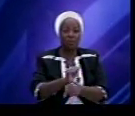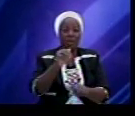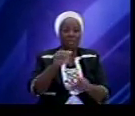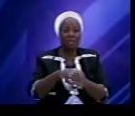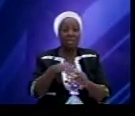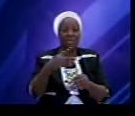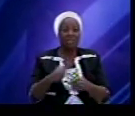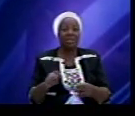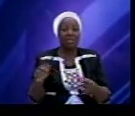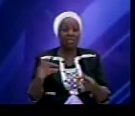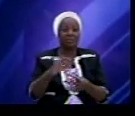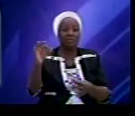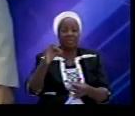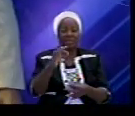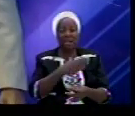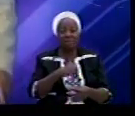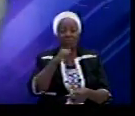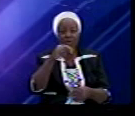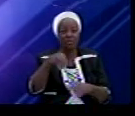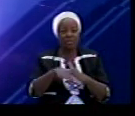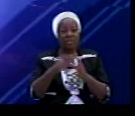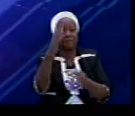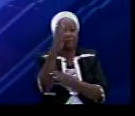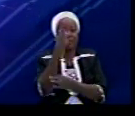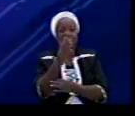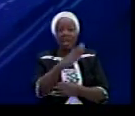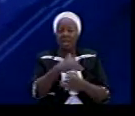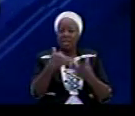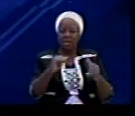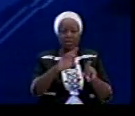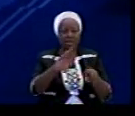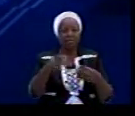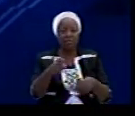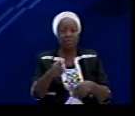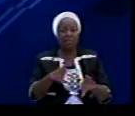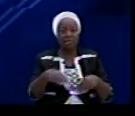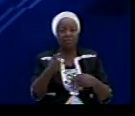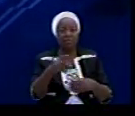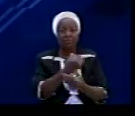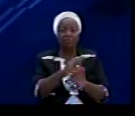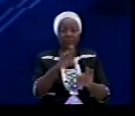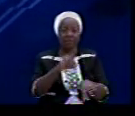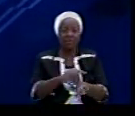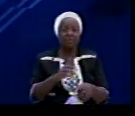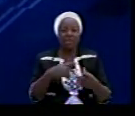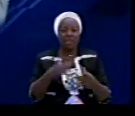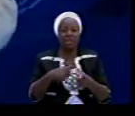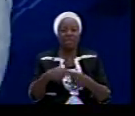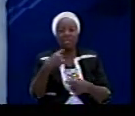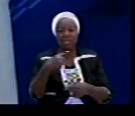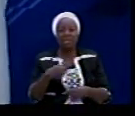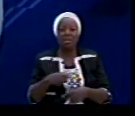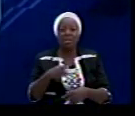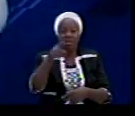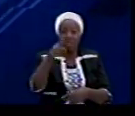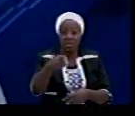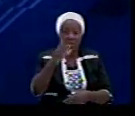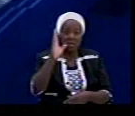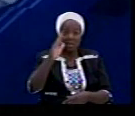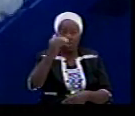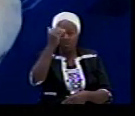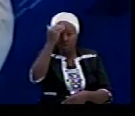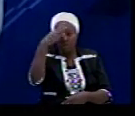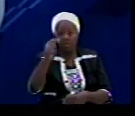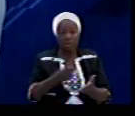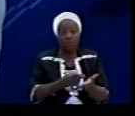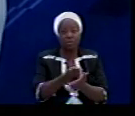and not in the flesh. And now he gives you freedom and he says, you shall know the truth. The truth